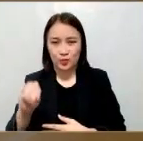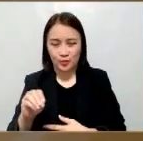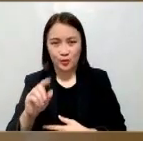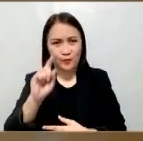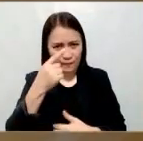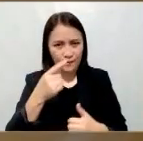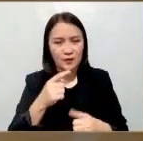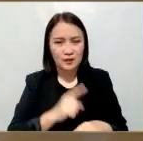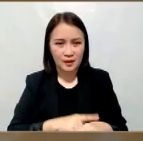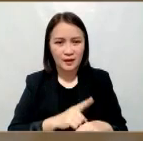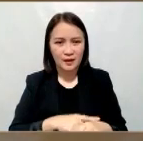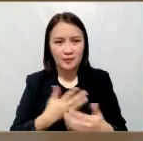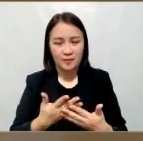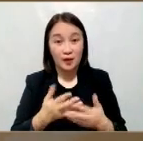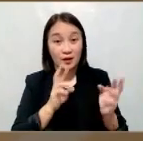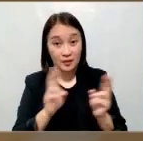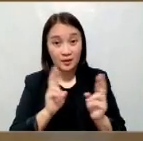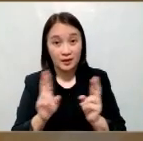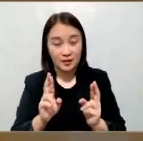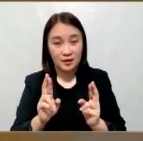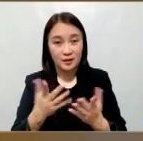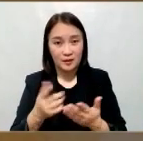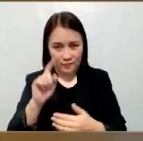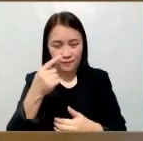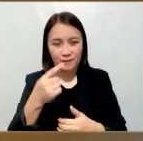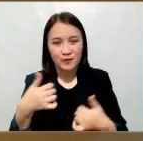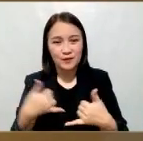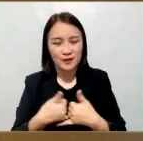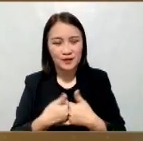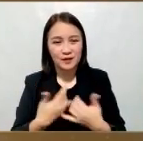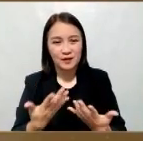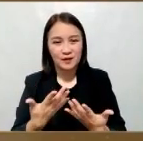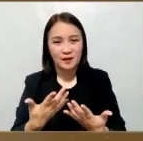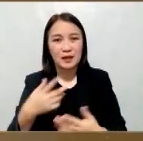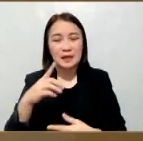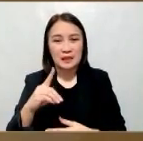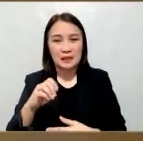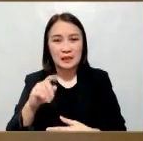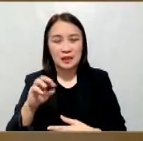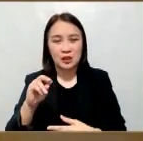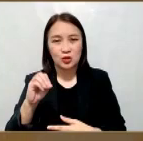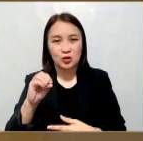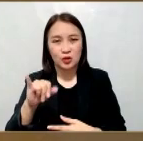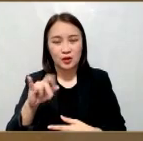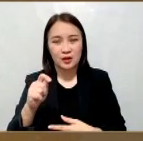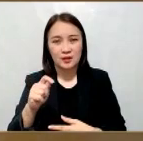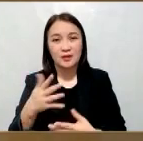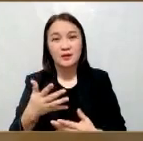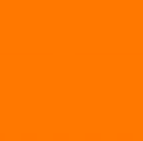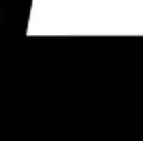koponan at nagre-ready na para sa kanilang first game. Ang Detroit Pistons sa mga katapat nila at syempre may message si Kai para sa lahat ng fans